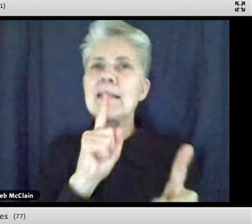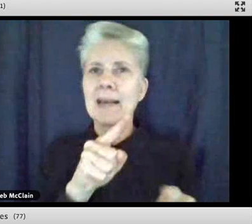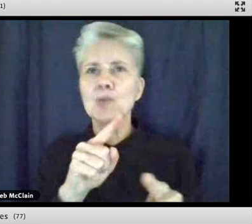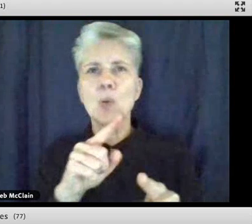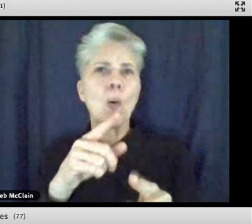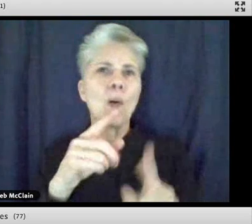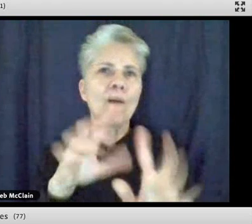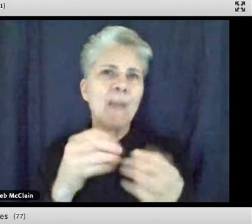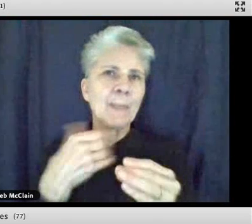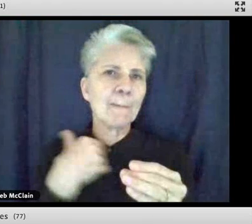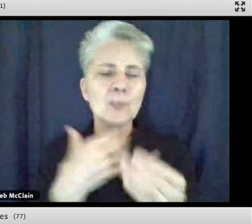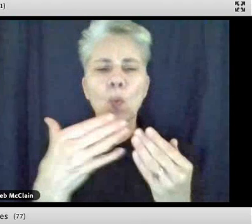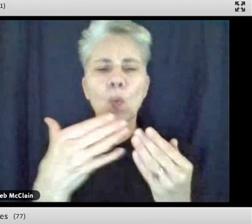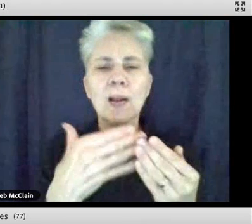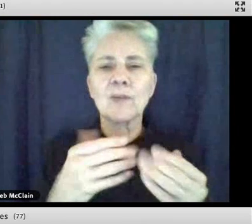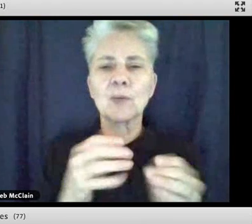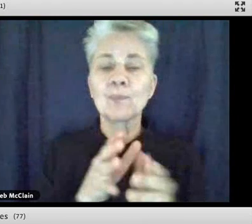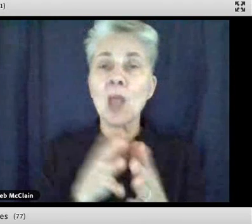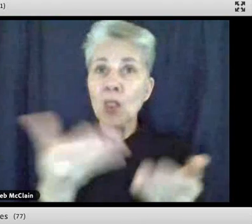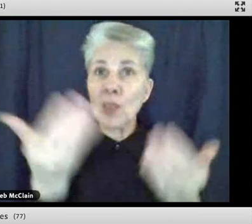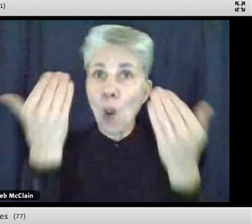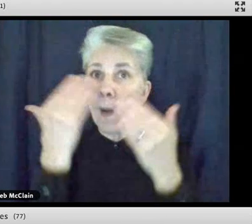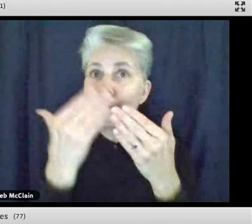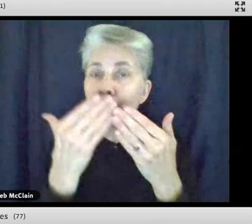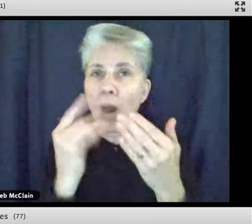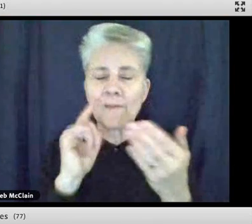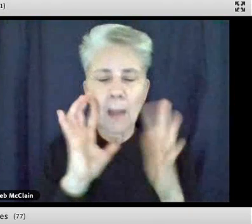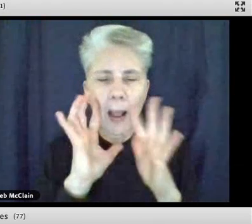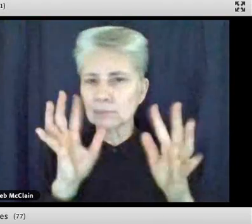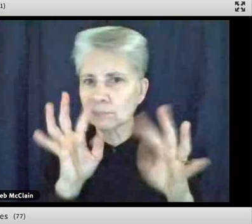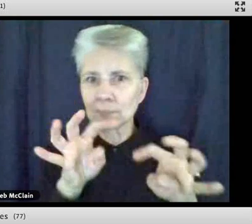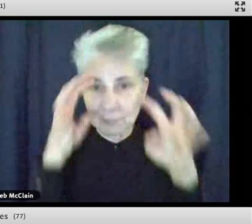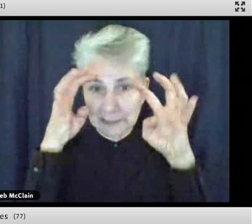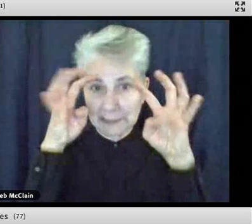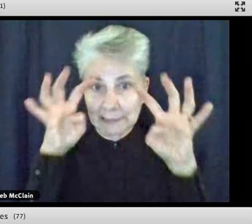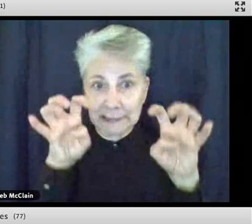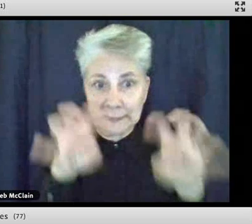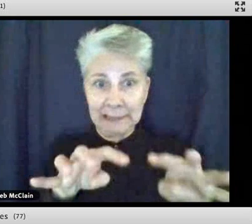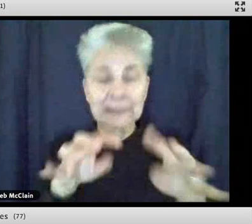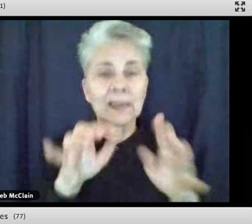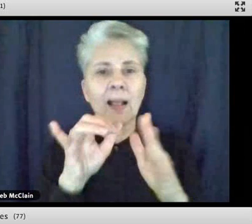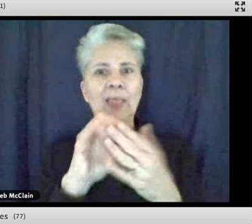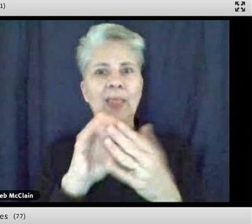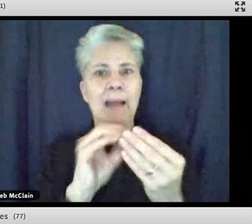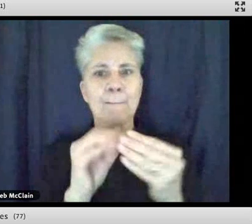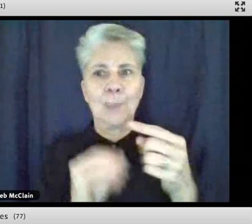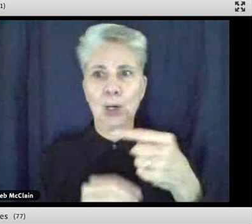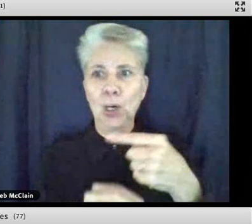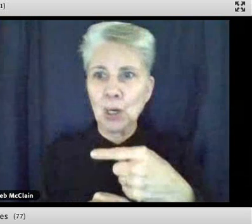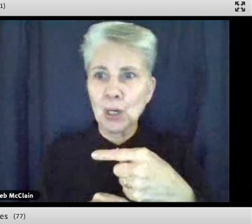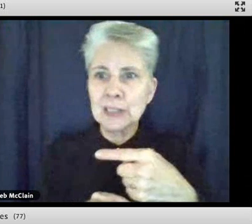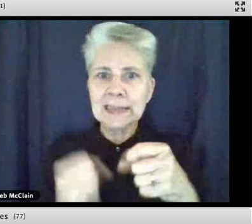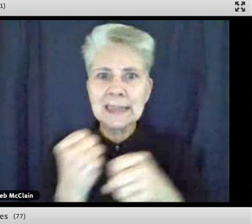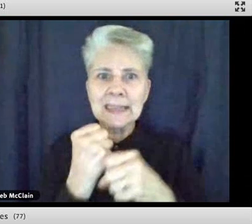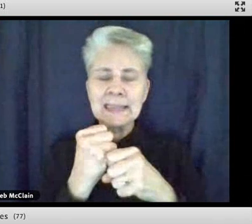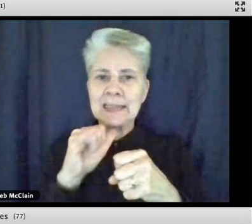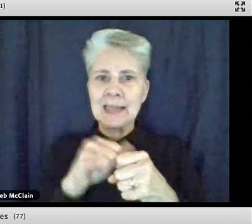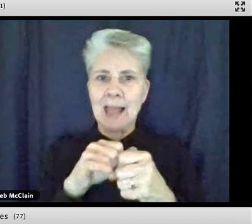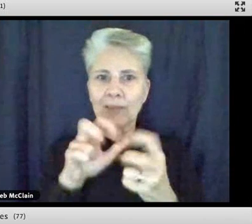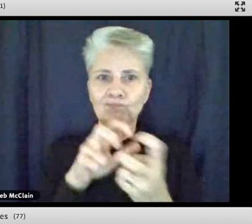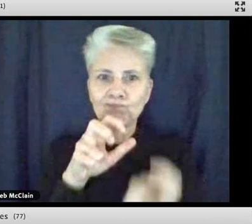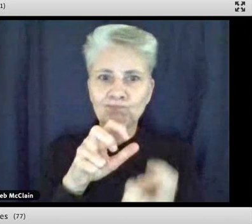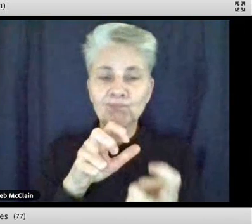be. So, here's the overwhelming part that gets everybody's attention. The numbers, the statistics. And so since